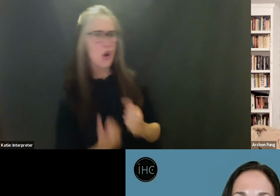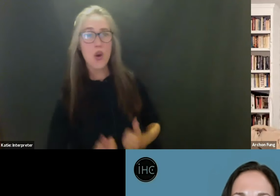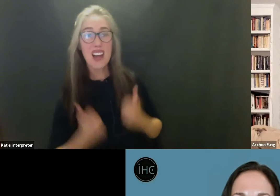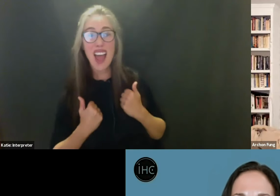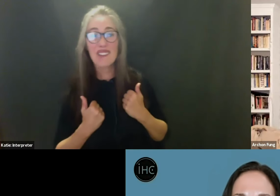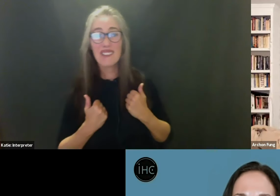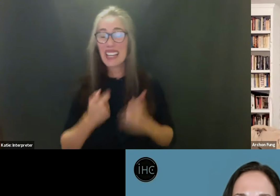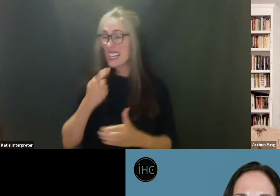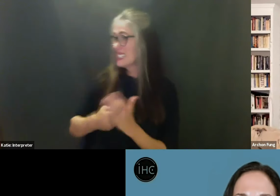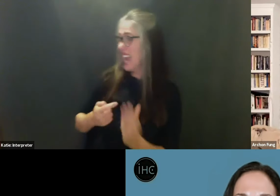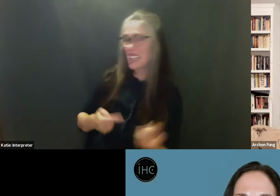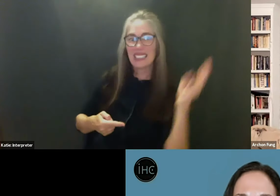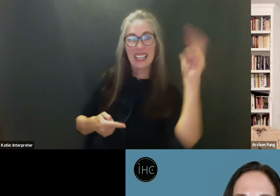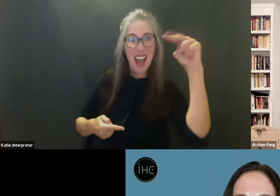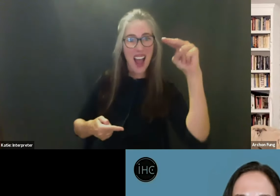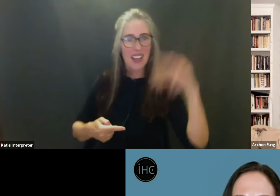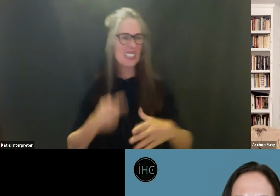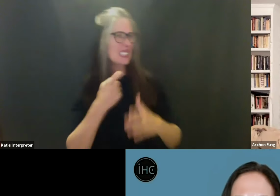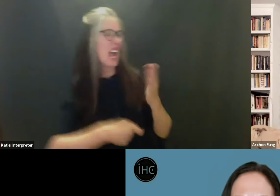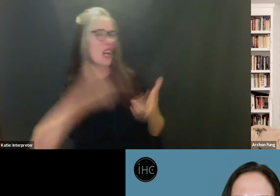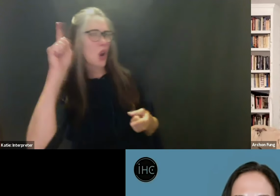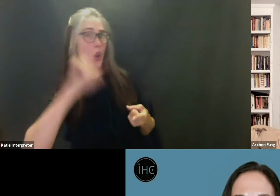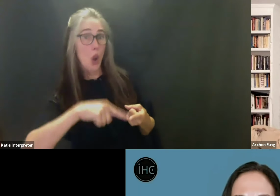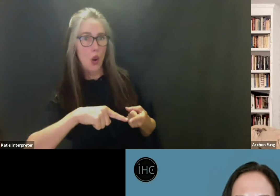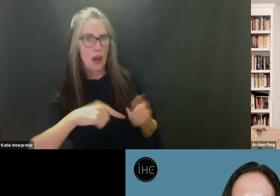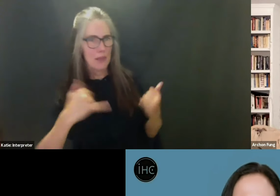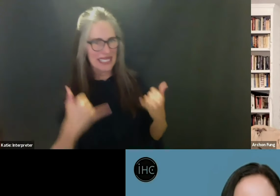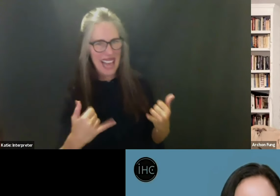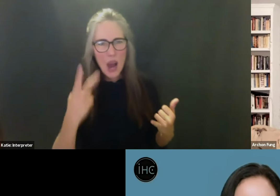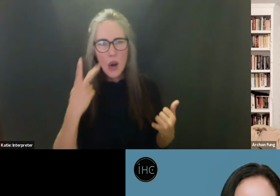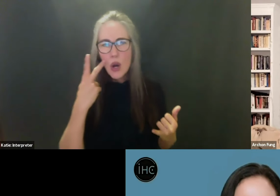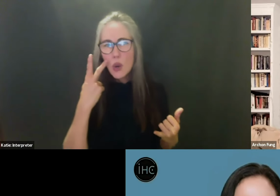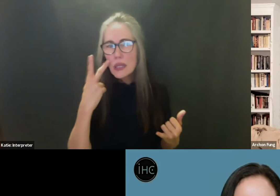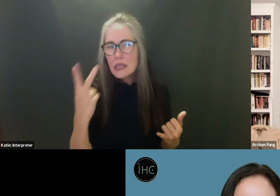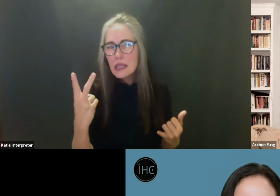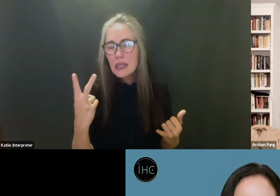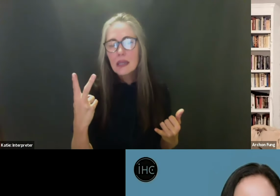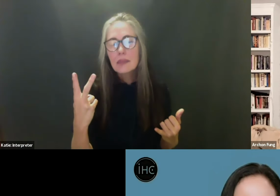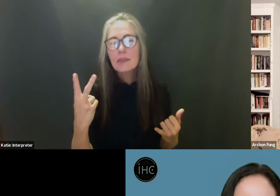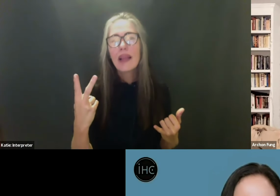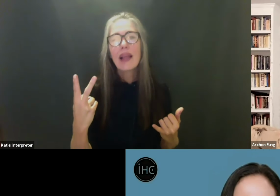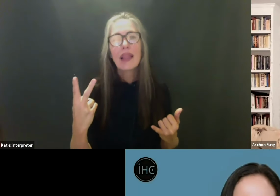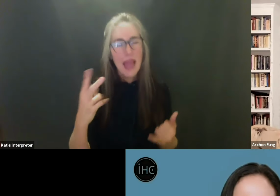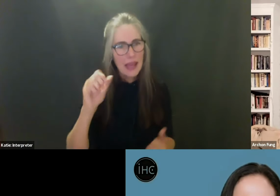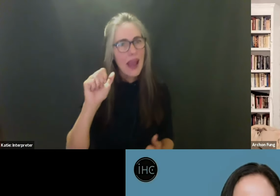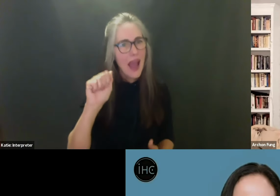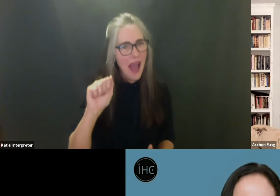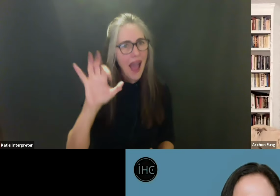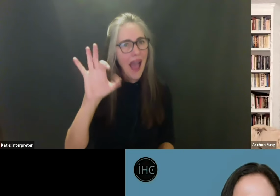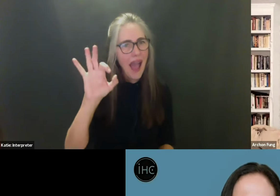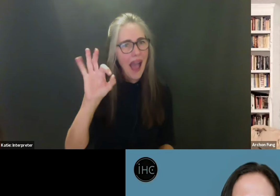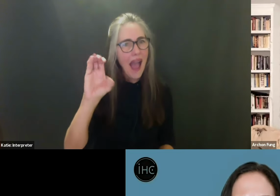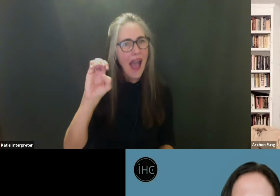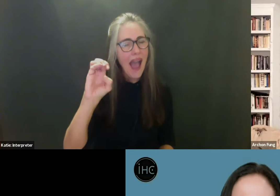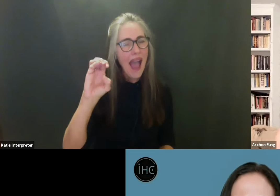addition to that is what they call affective polarization, which is how much primarily how much you don't like the other side. Right. It's